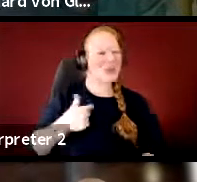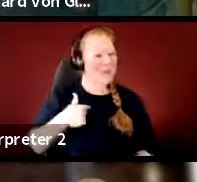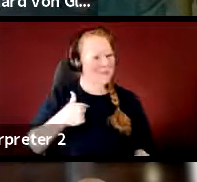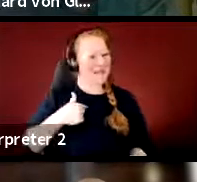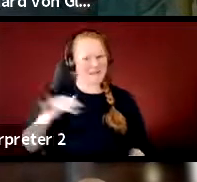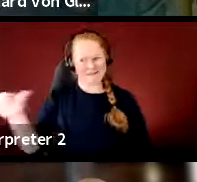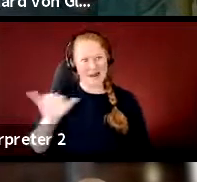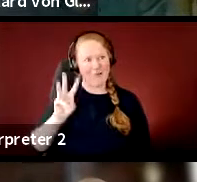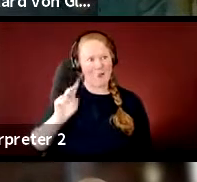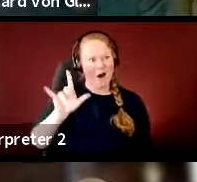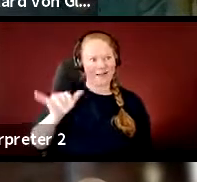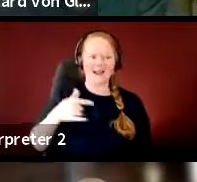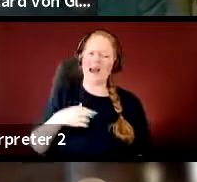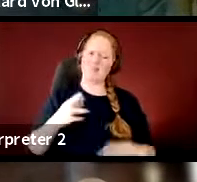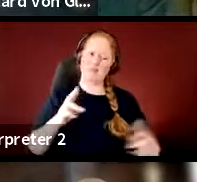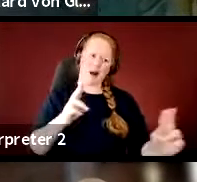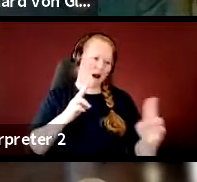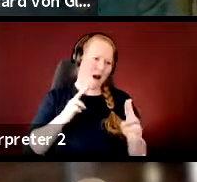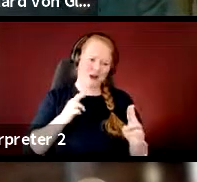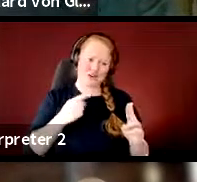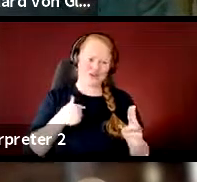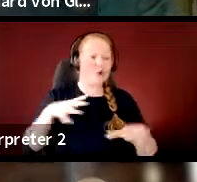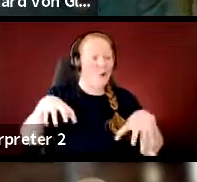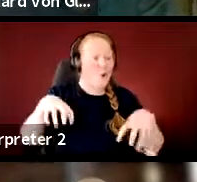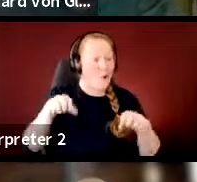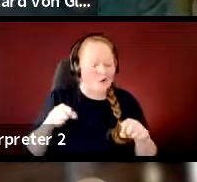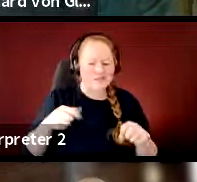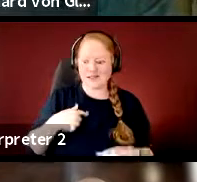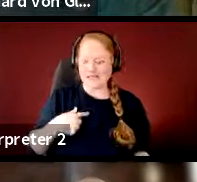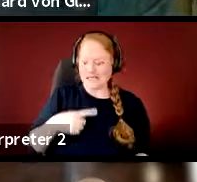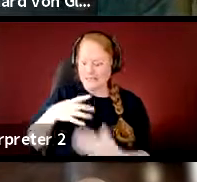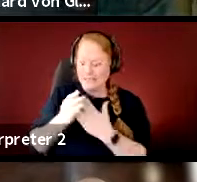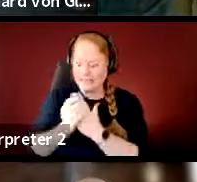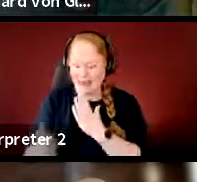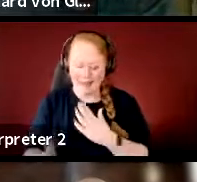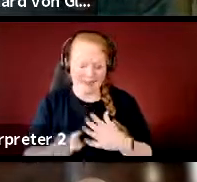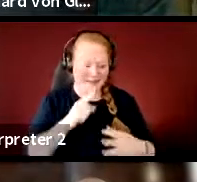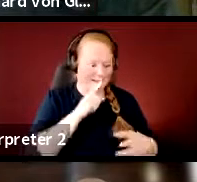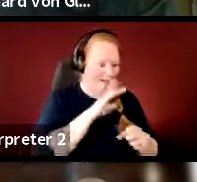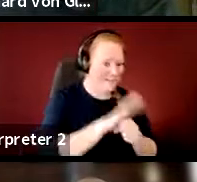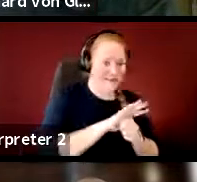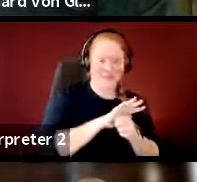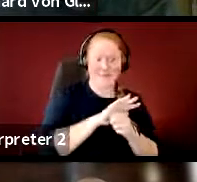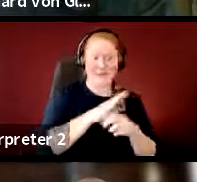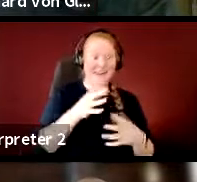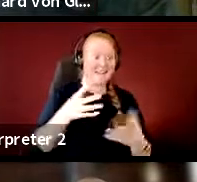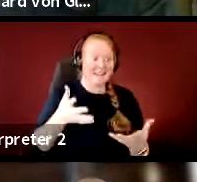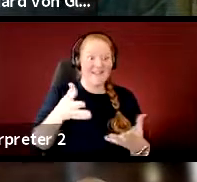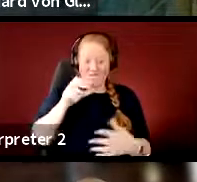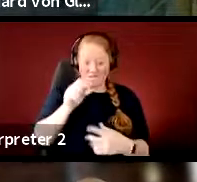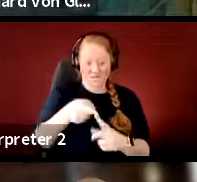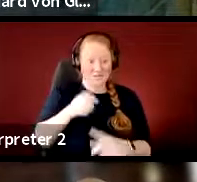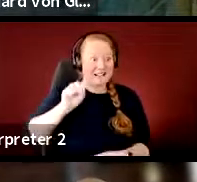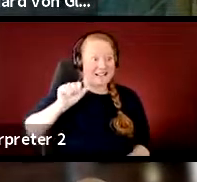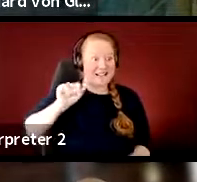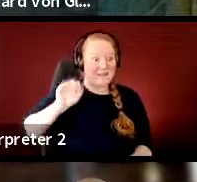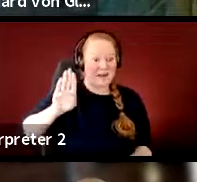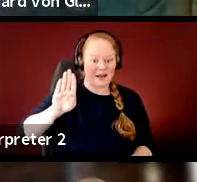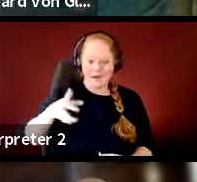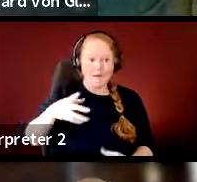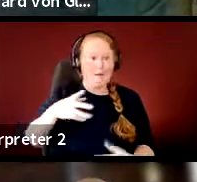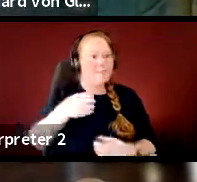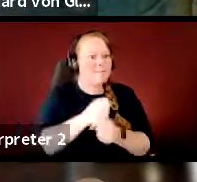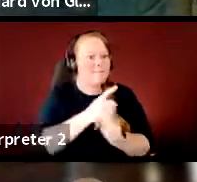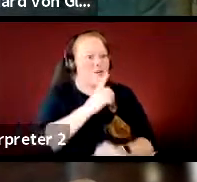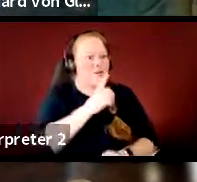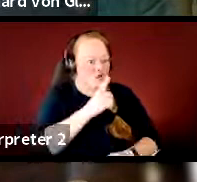SAB. The talent, the commitment, and the passion of the members of this SAB for making sure that the stimulus funds are used to